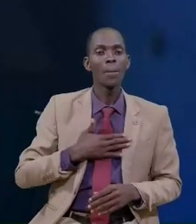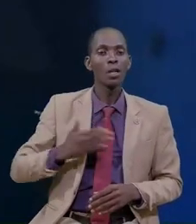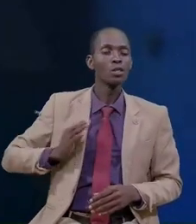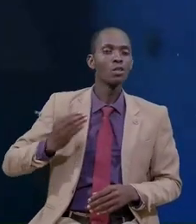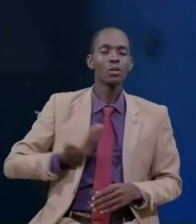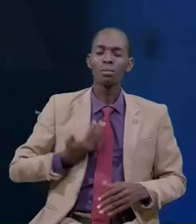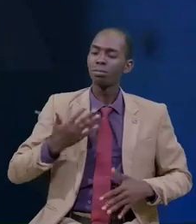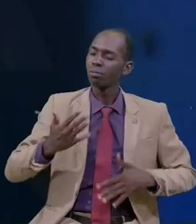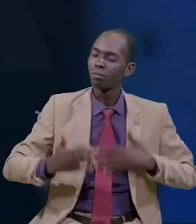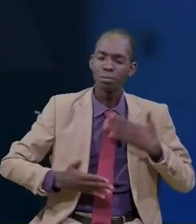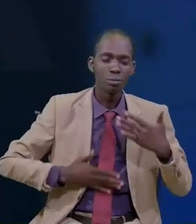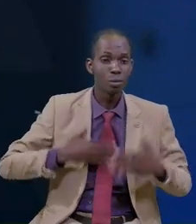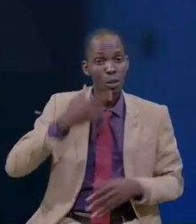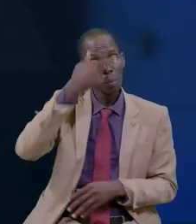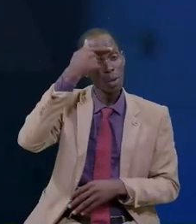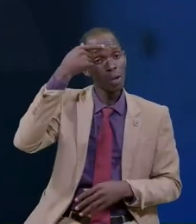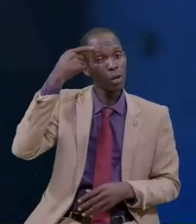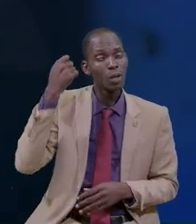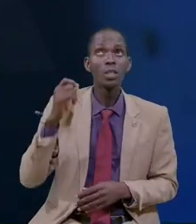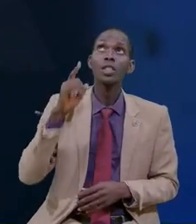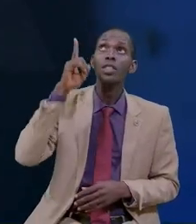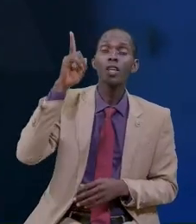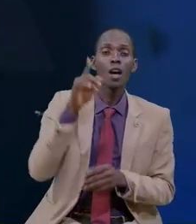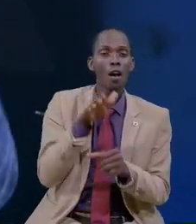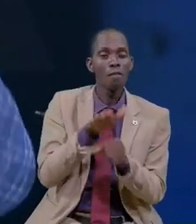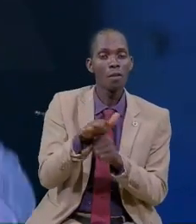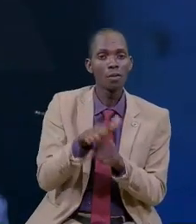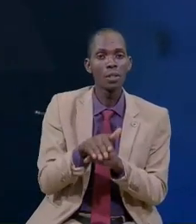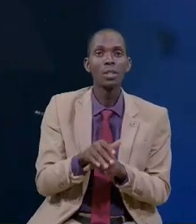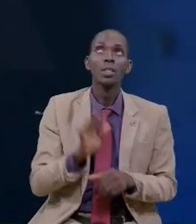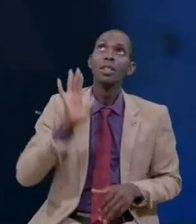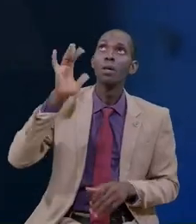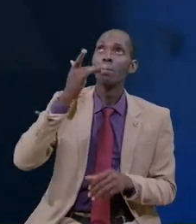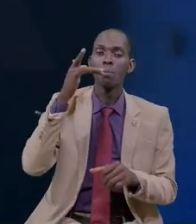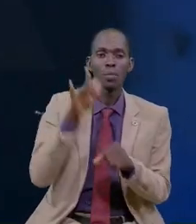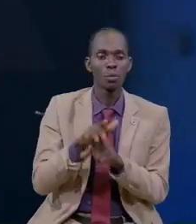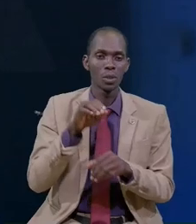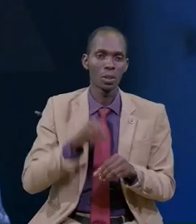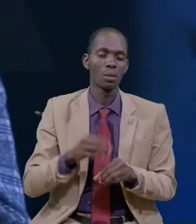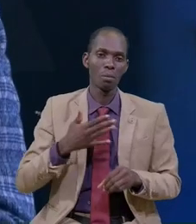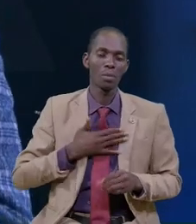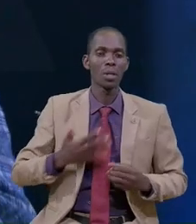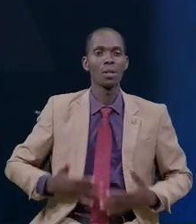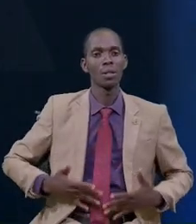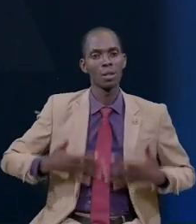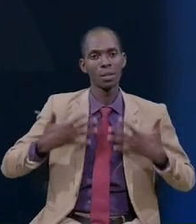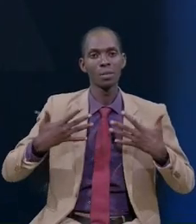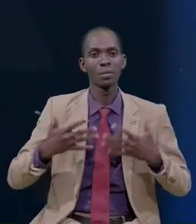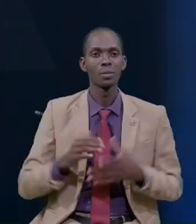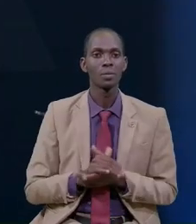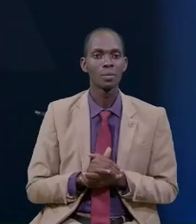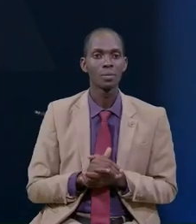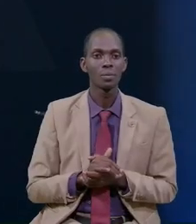rejoices because he fulfills his promise in my life. Et mon âme se réjouit parce